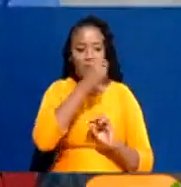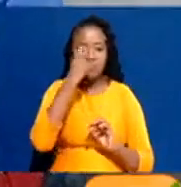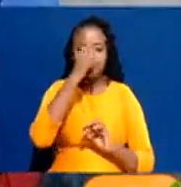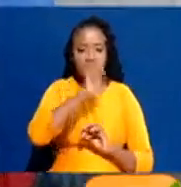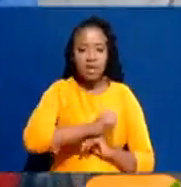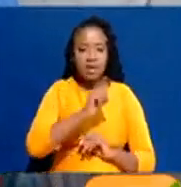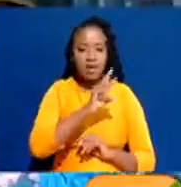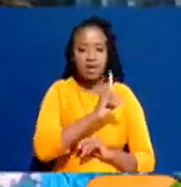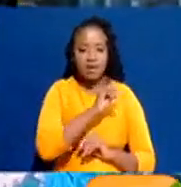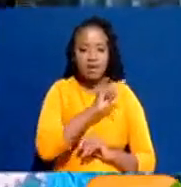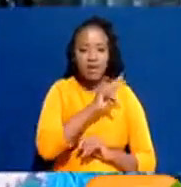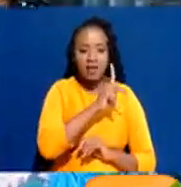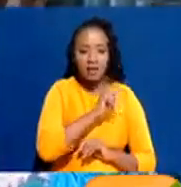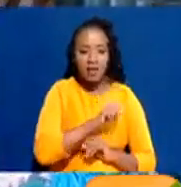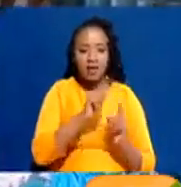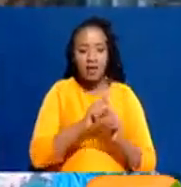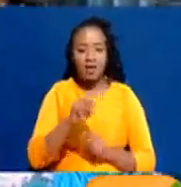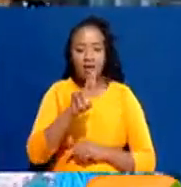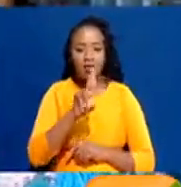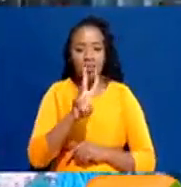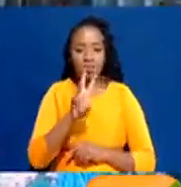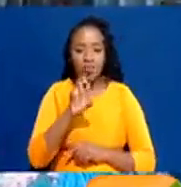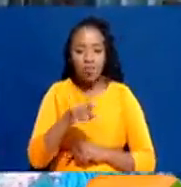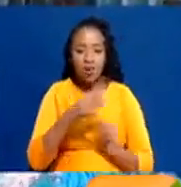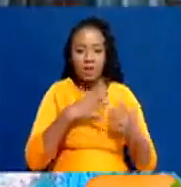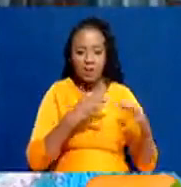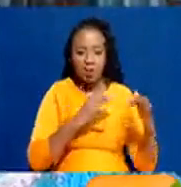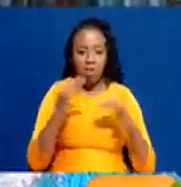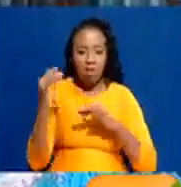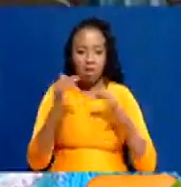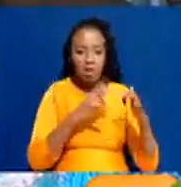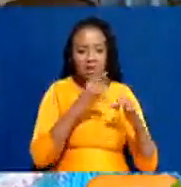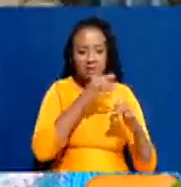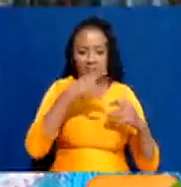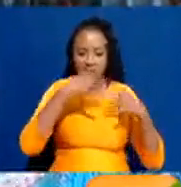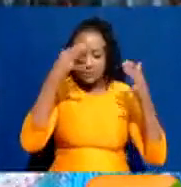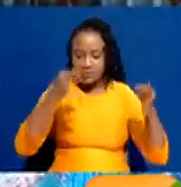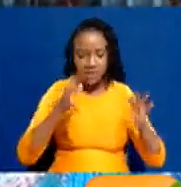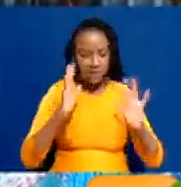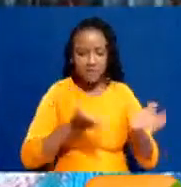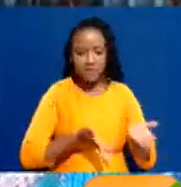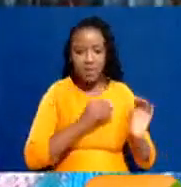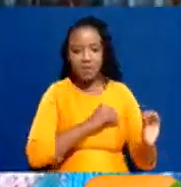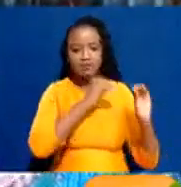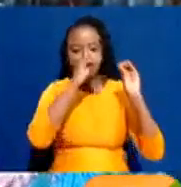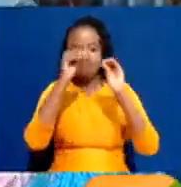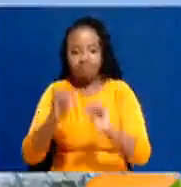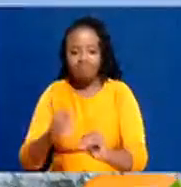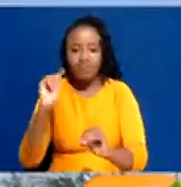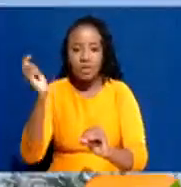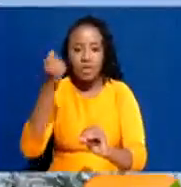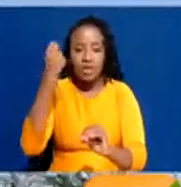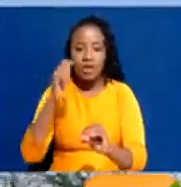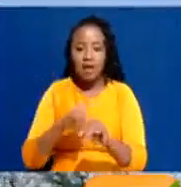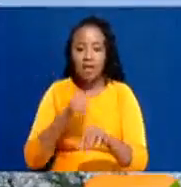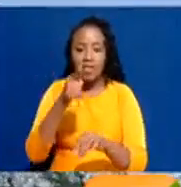Dinka and Nuer people of South Sudan had made the country uninhabitable for him and his family. On arrival in Kenya, he